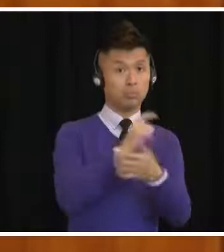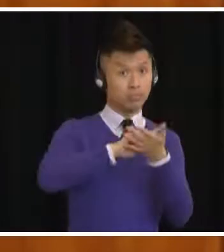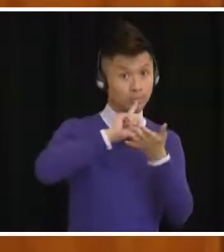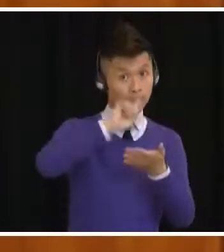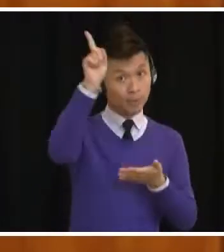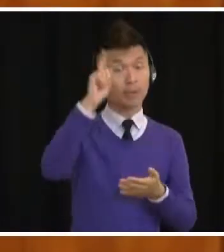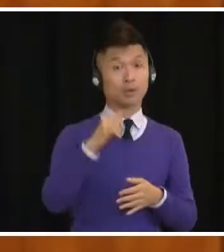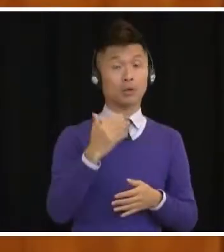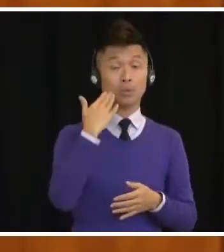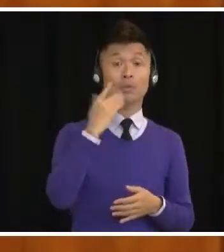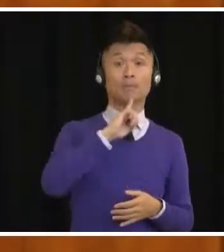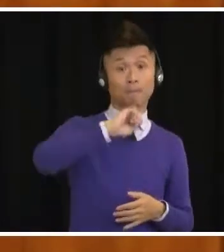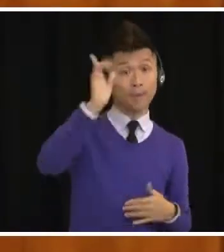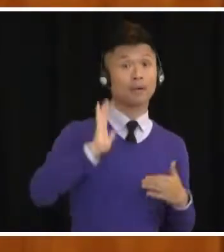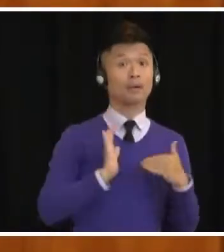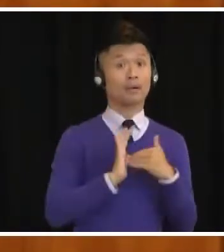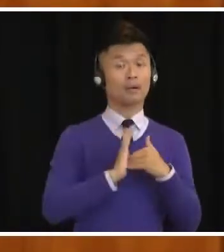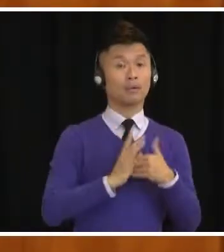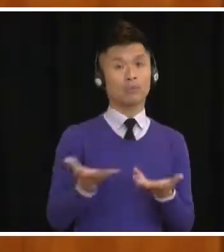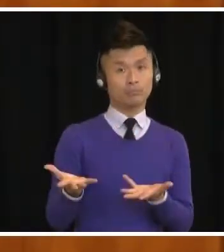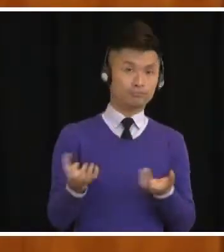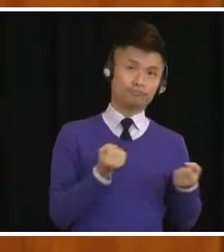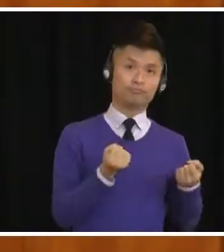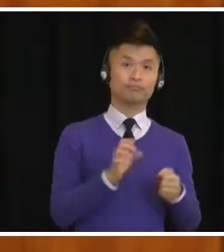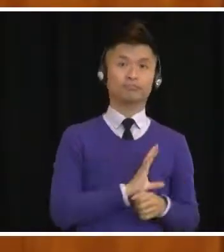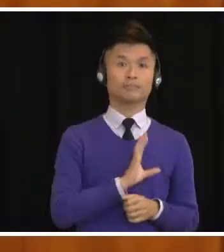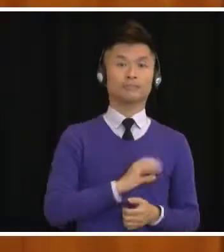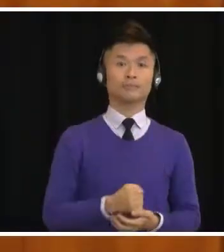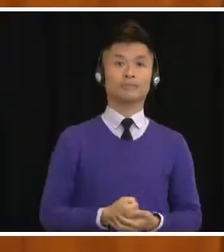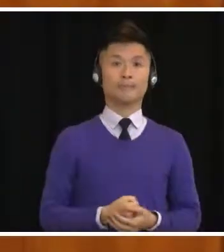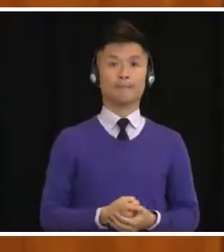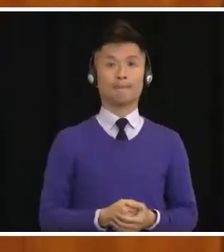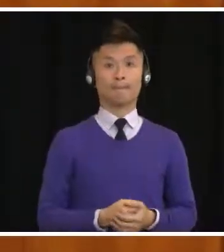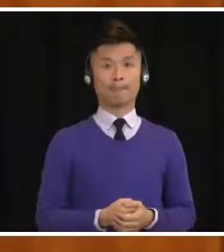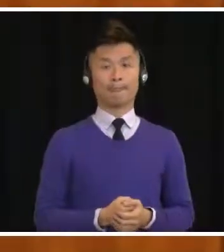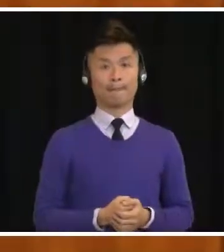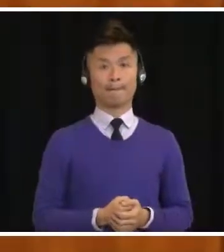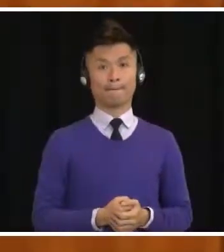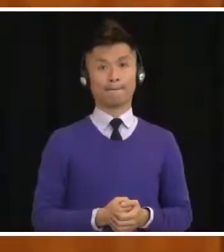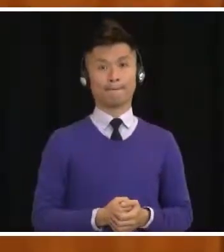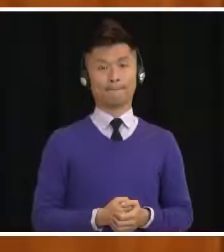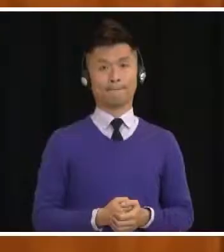in child welfare issues can also file complaints.